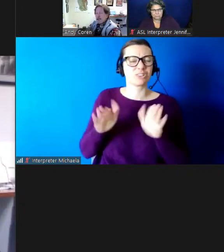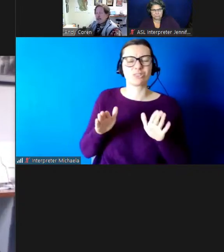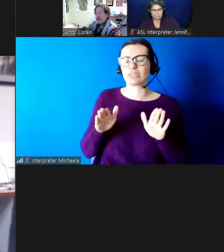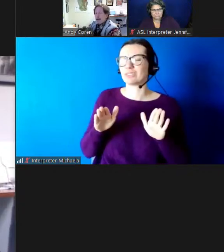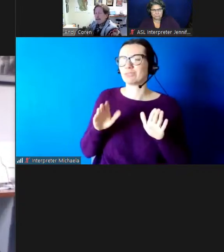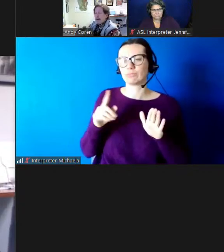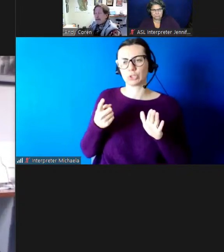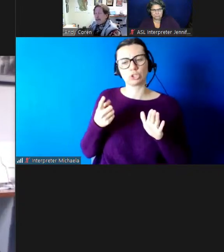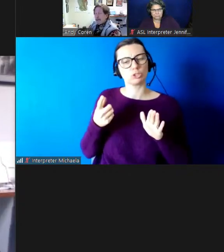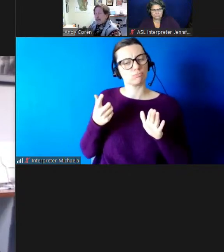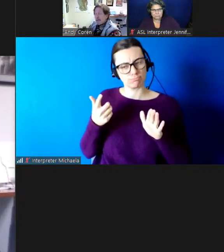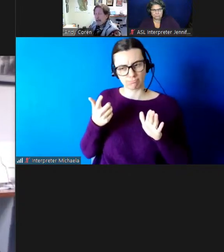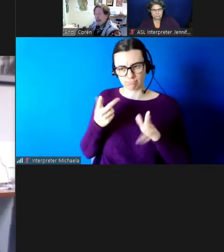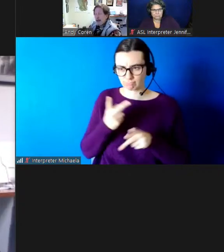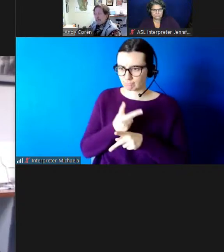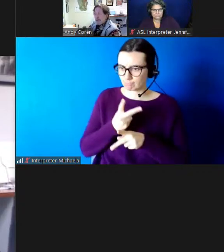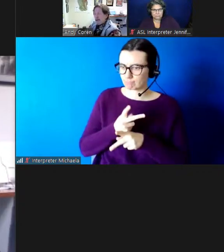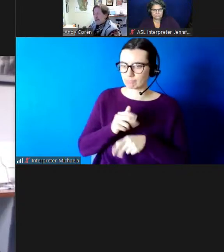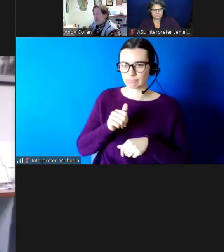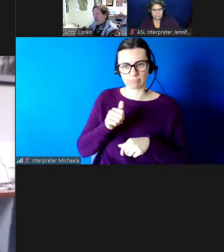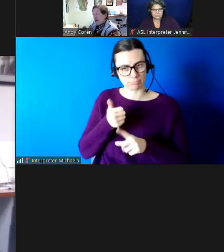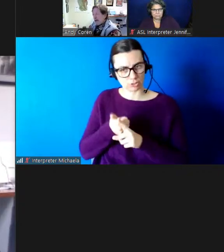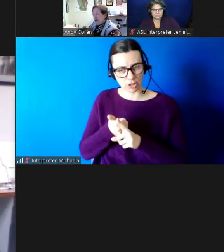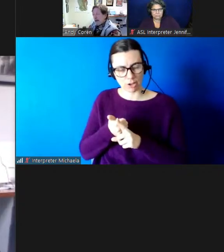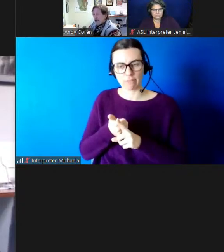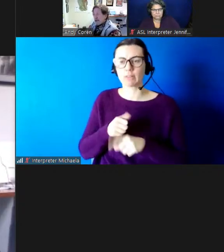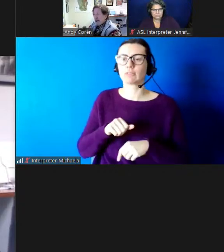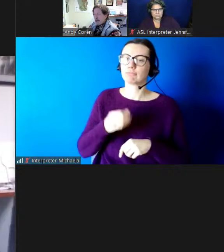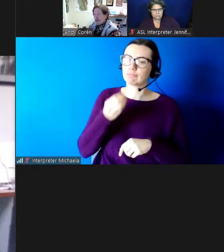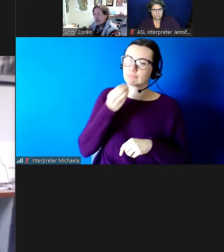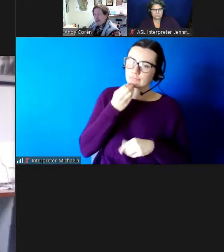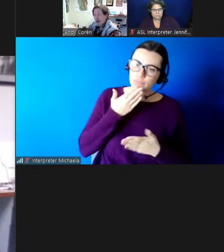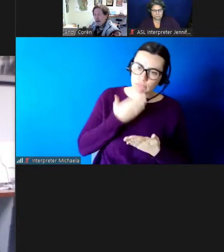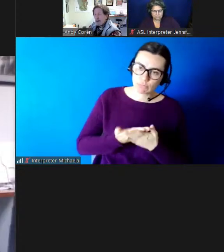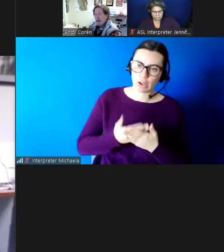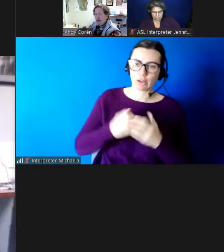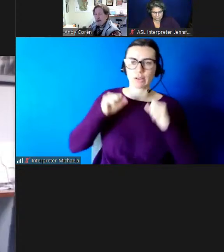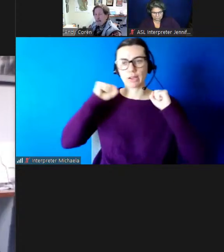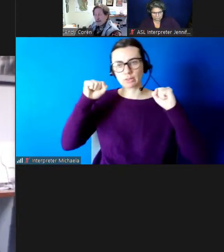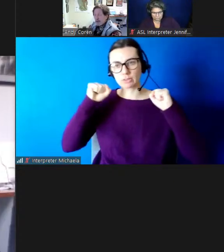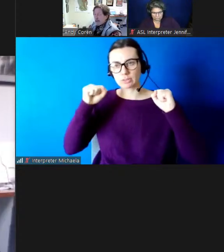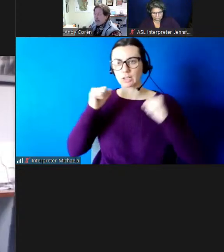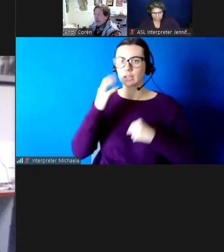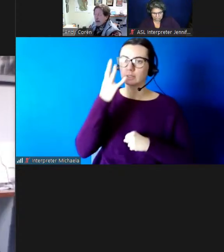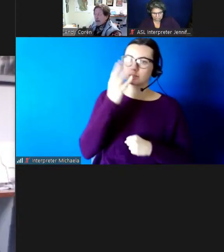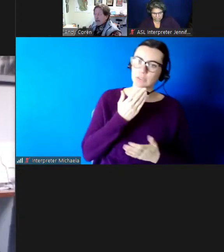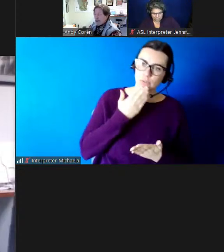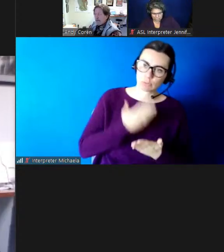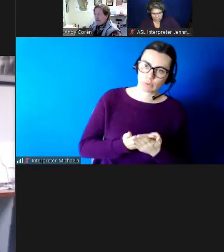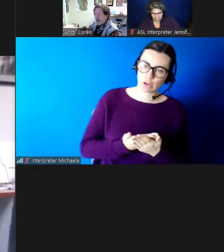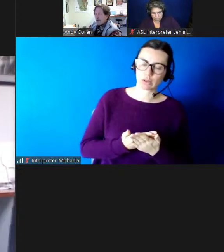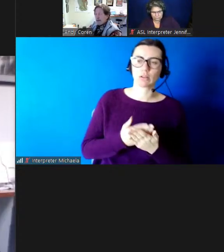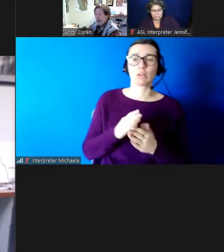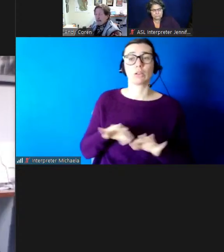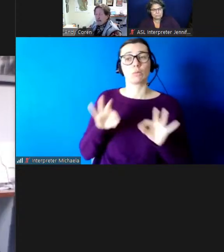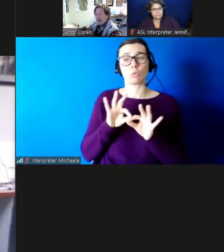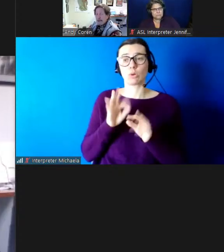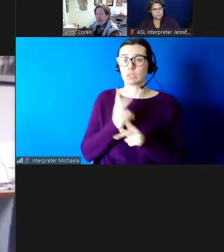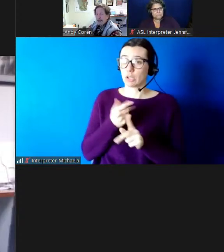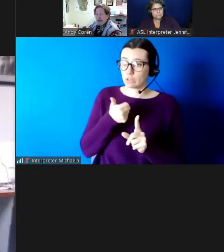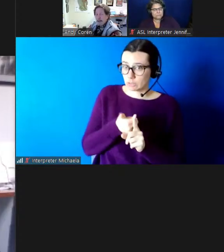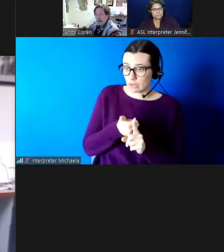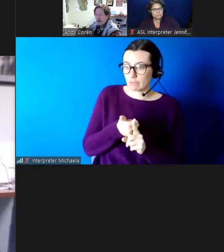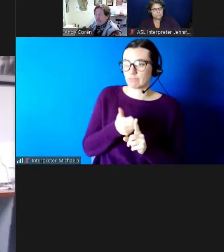usual recommendations that we have to eat well, exercise, sleep well, But you want to take care of yourself and your